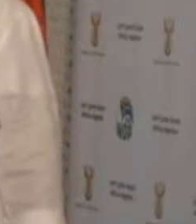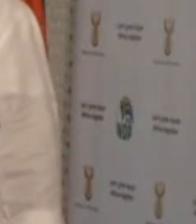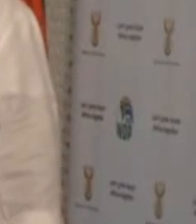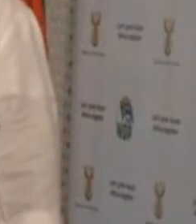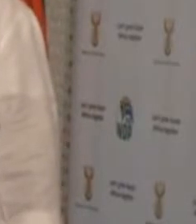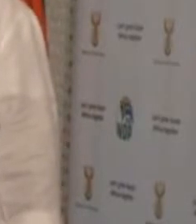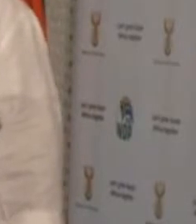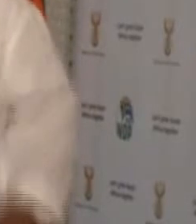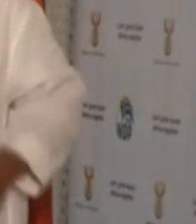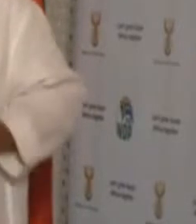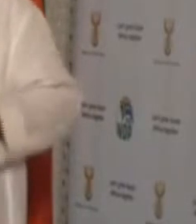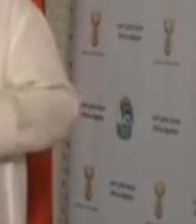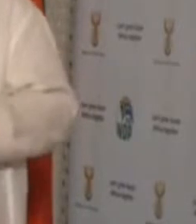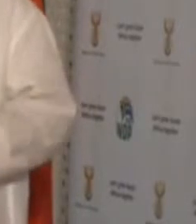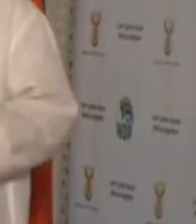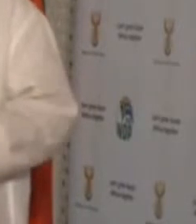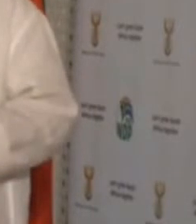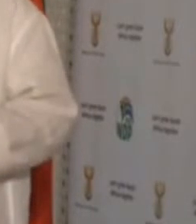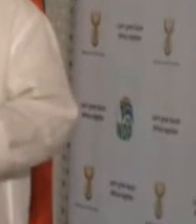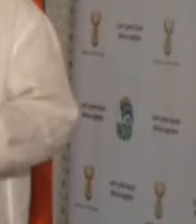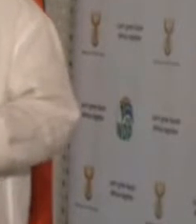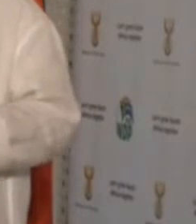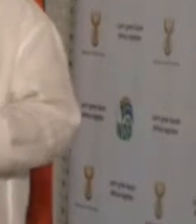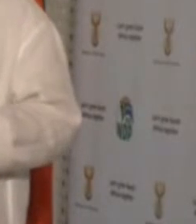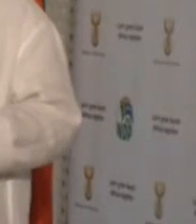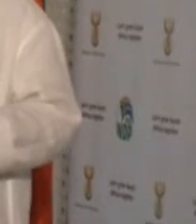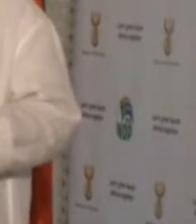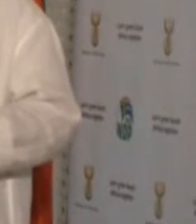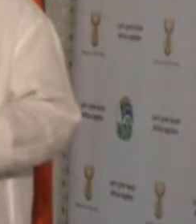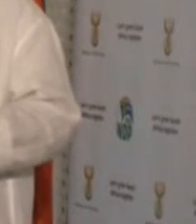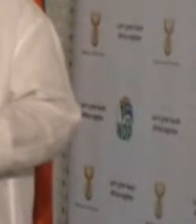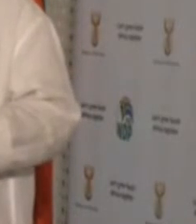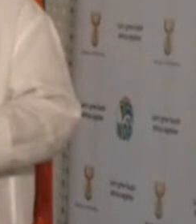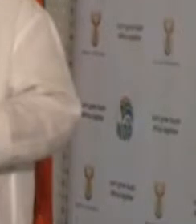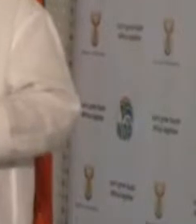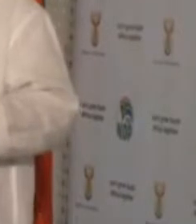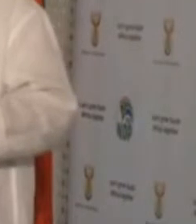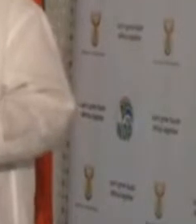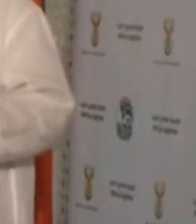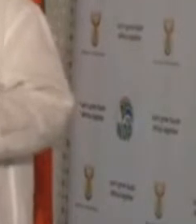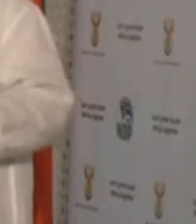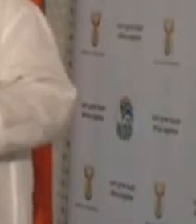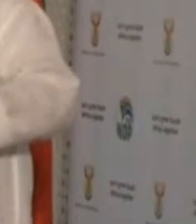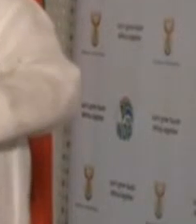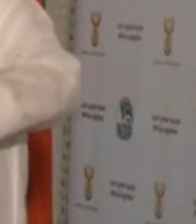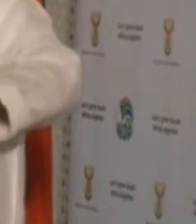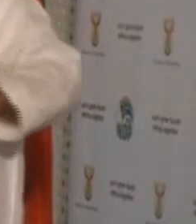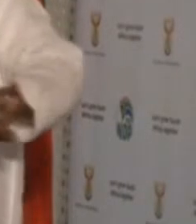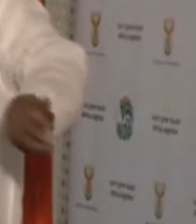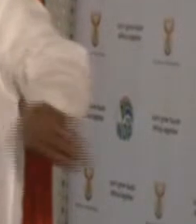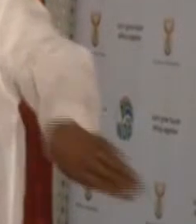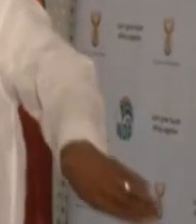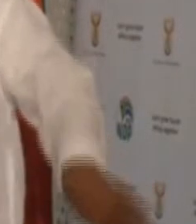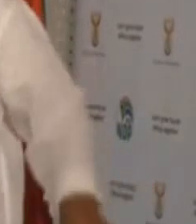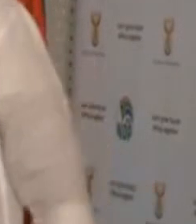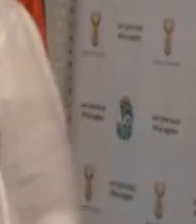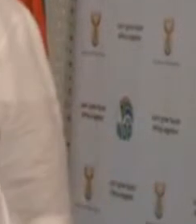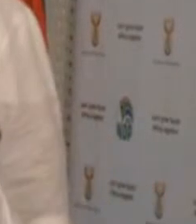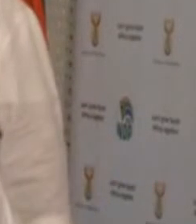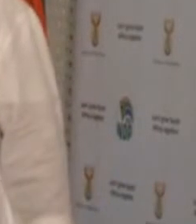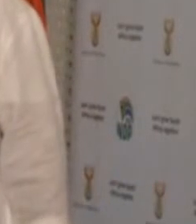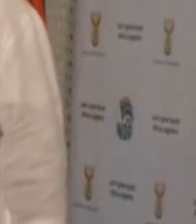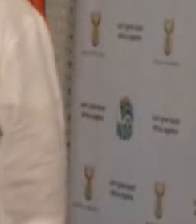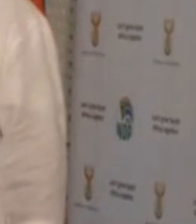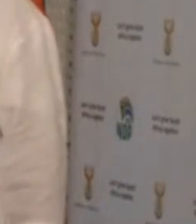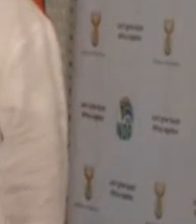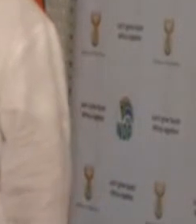committed so far, unless there's something else which comes. No fraud which made money to disappear. Money has